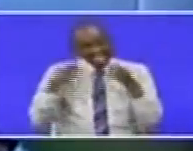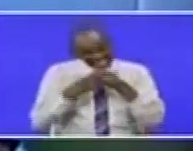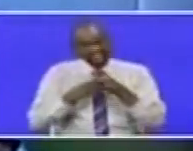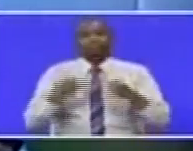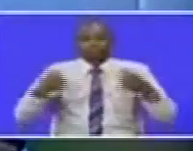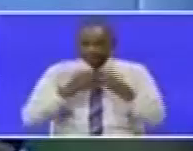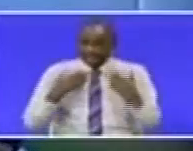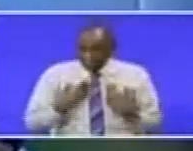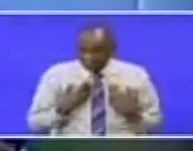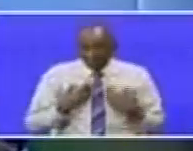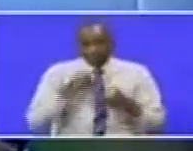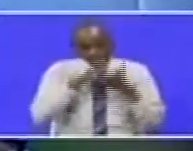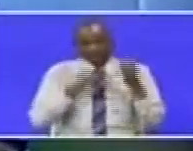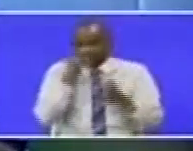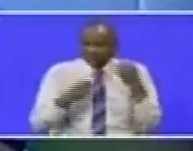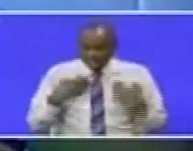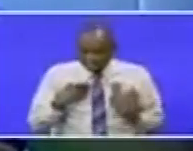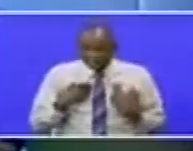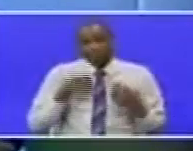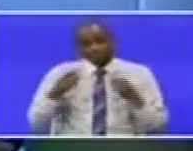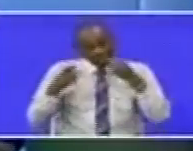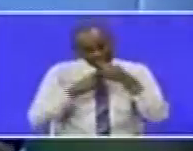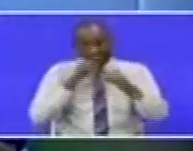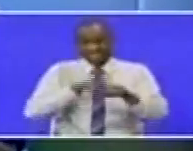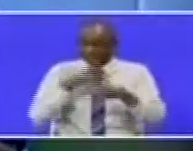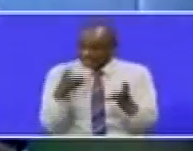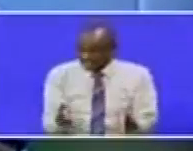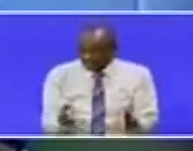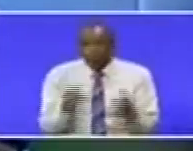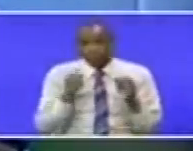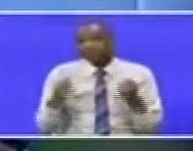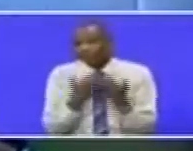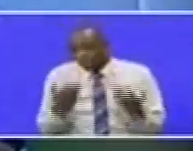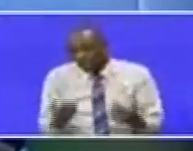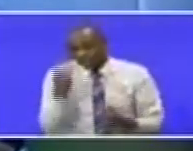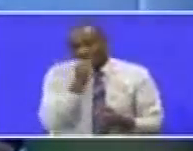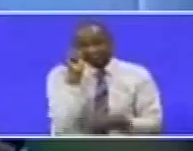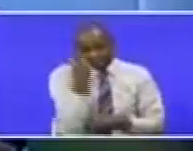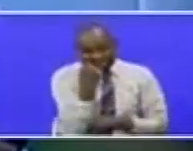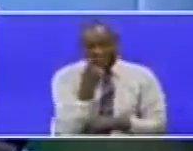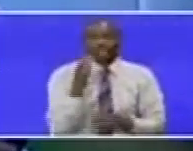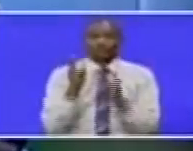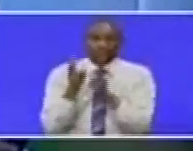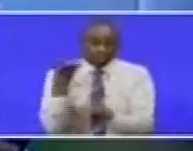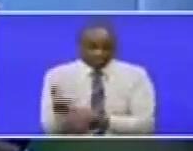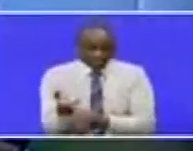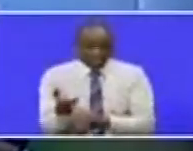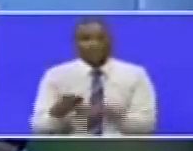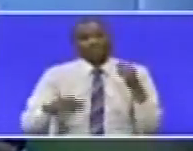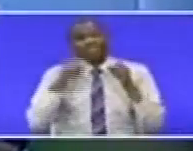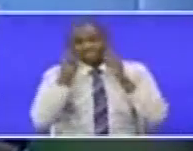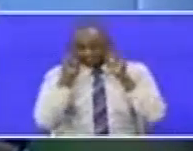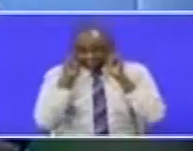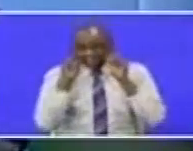Tournament. The quarterfinals of the annual tournament, now in its sixth edition, will be held between May 1st and 2nd. Regular winners Tusker FC were